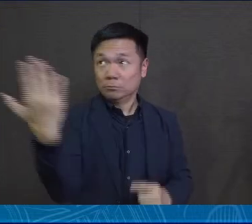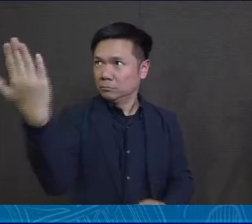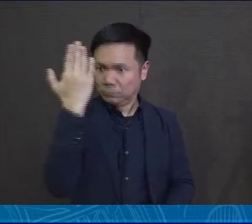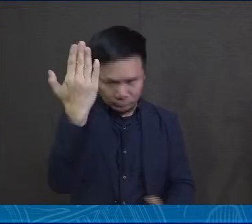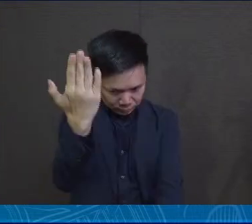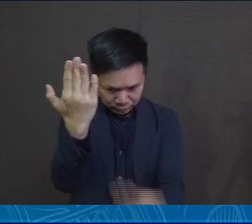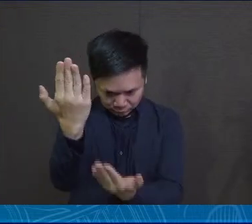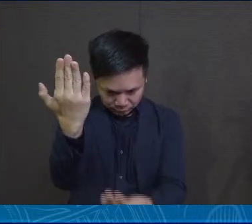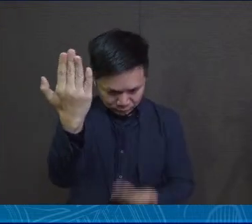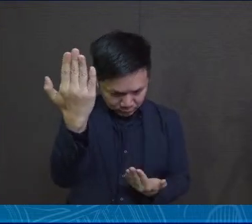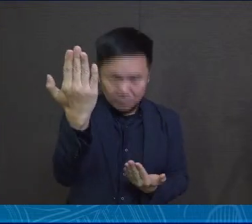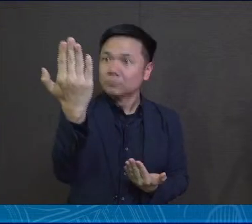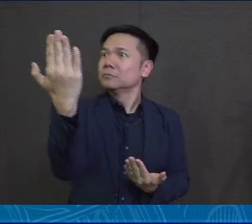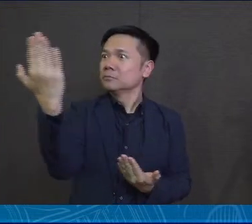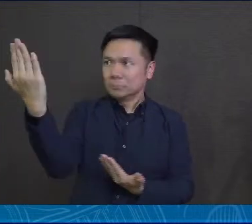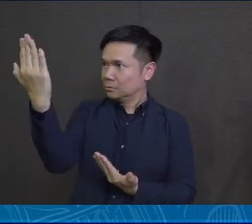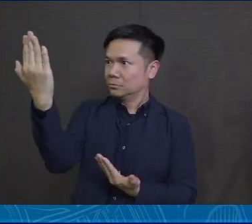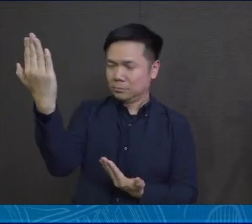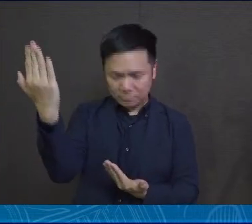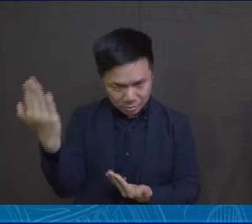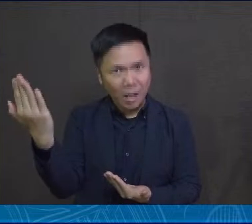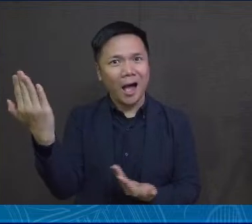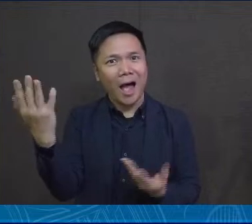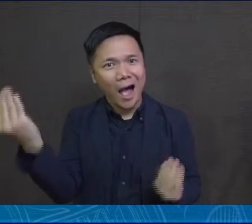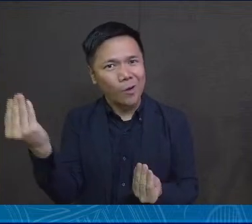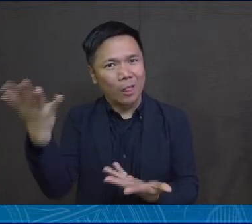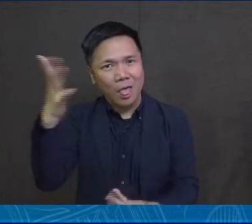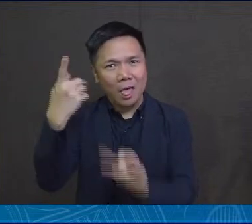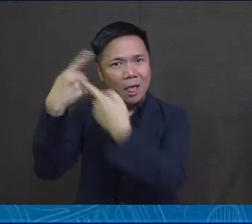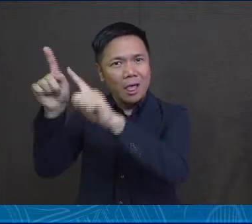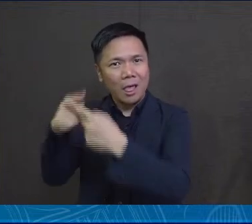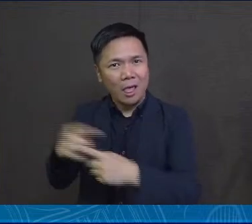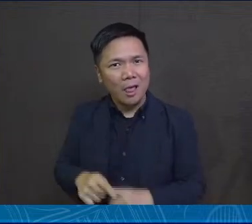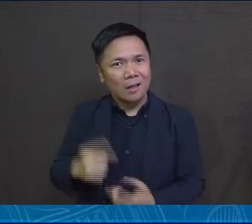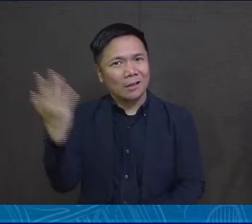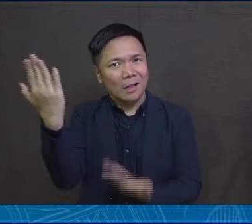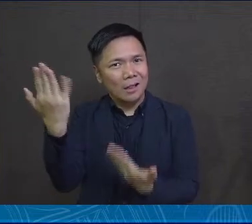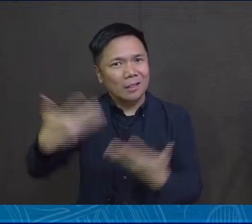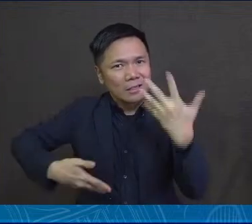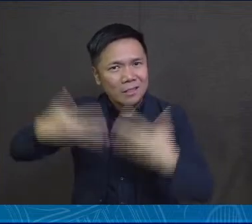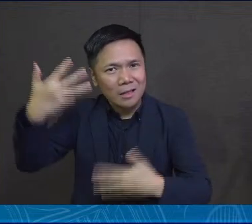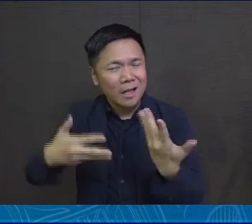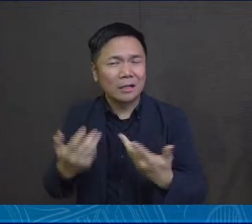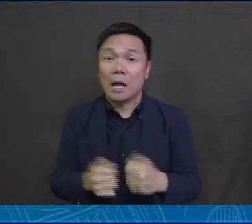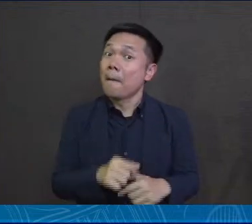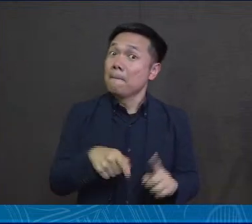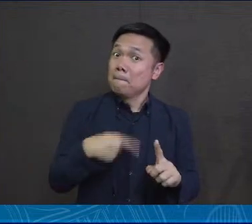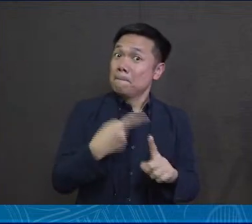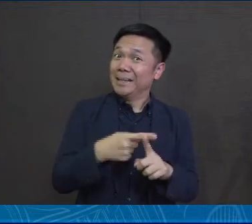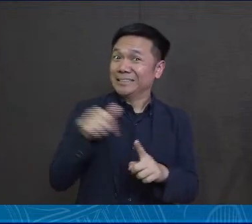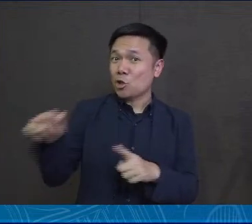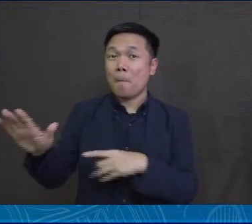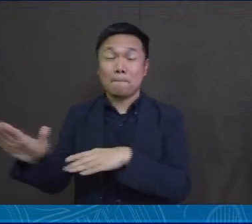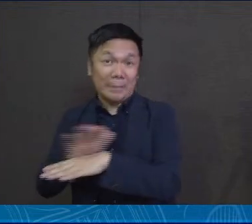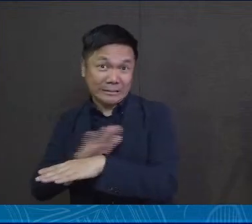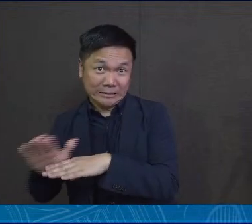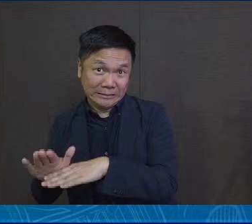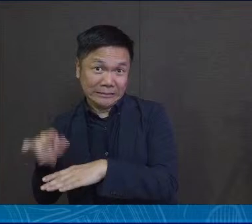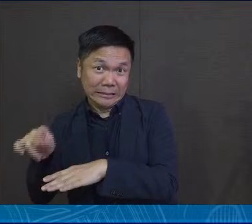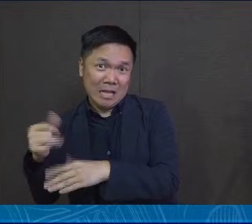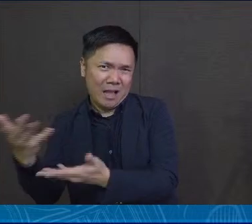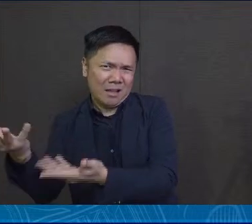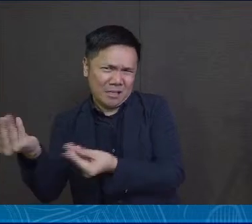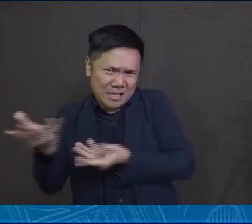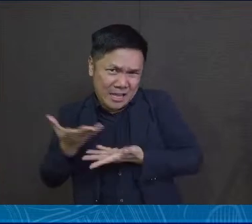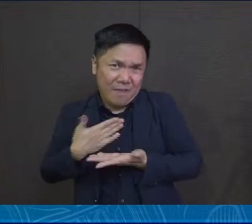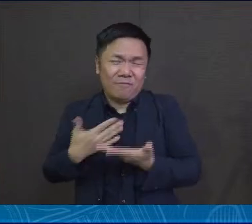is always a challenge. It also looks at the cost of data, because a lot of private industries now are providing that rich data,